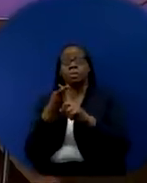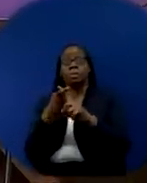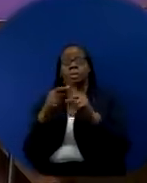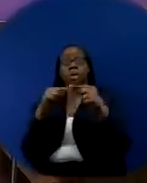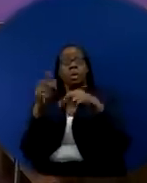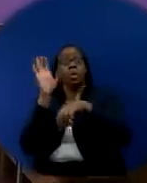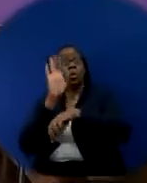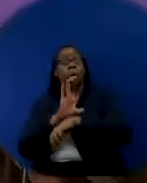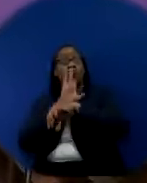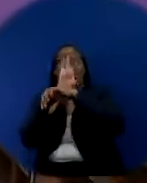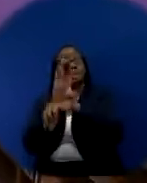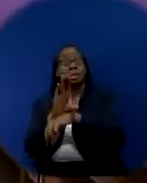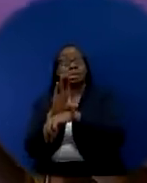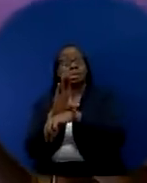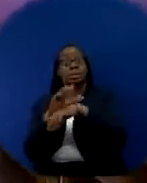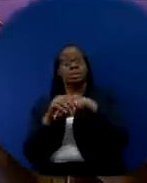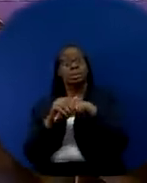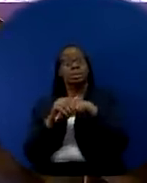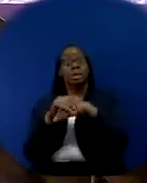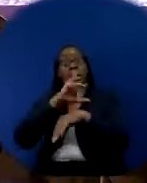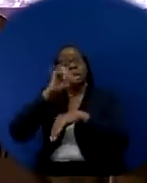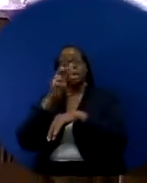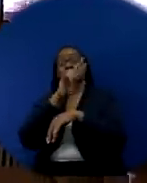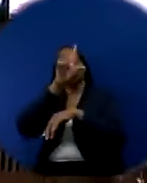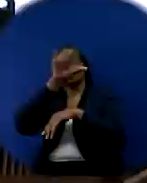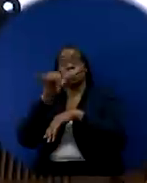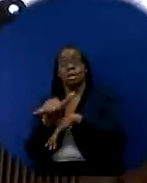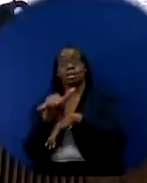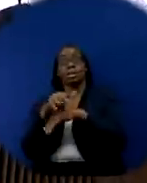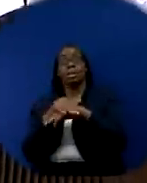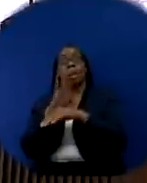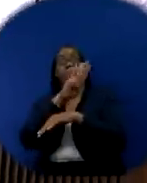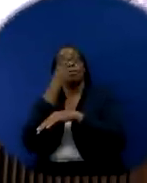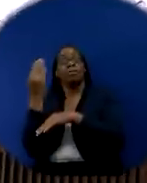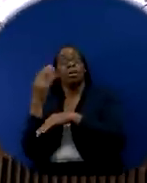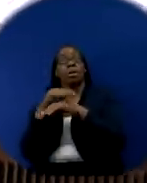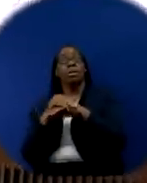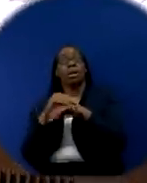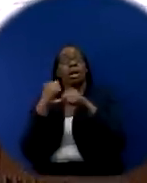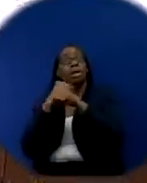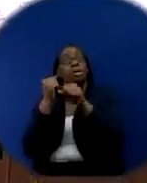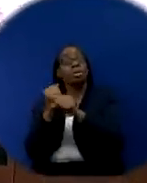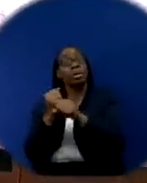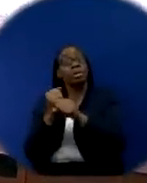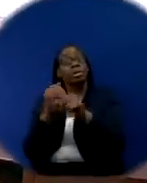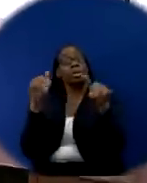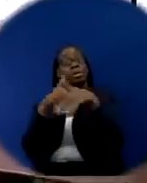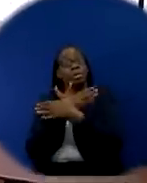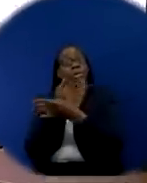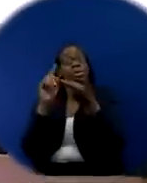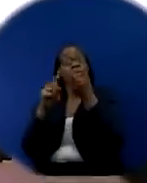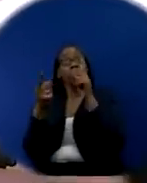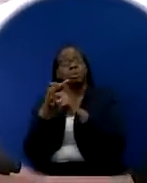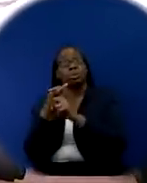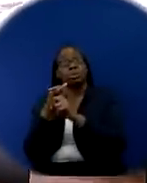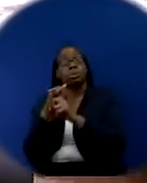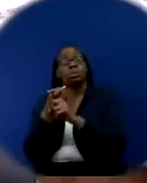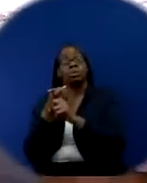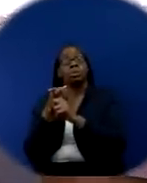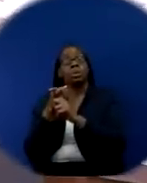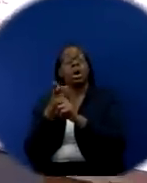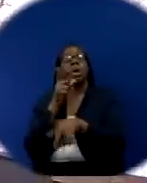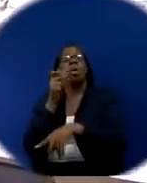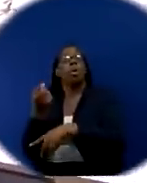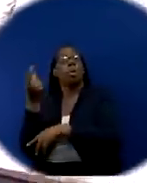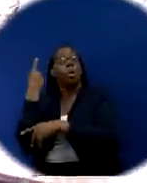and not just start your July 4th weekend off on the 3rd, you need to make some new friends because you need to have somebody who